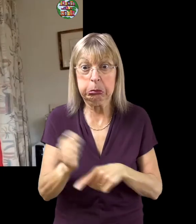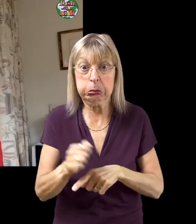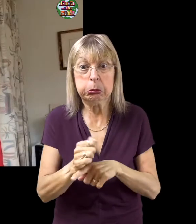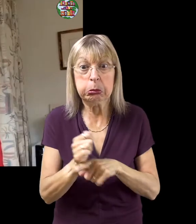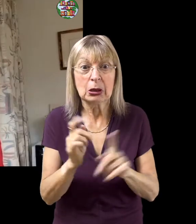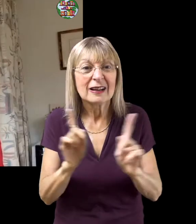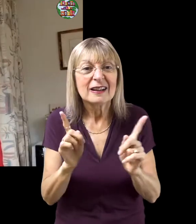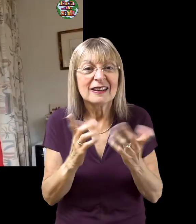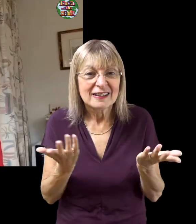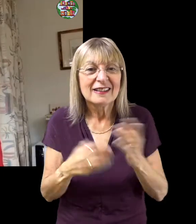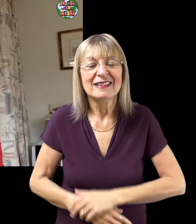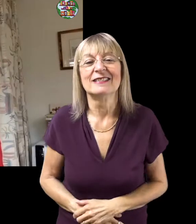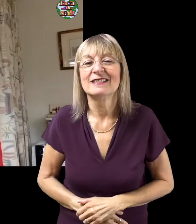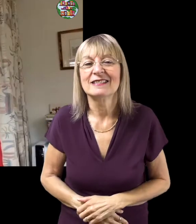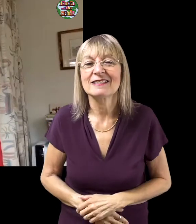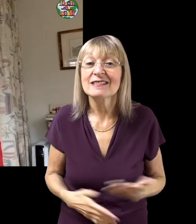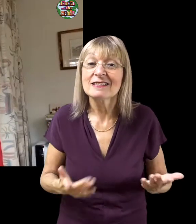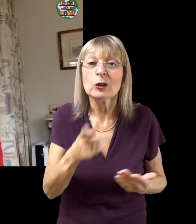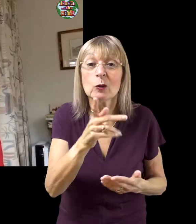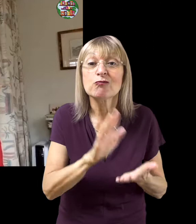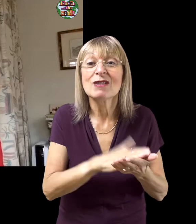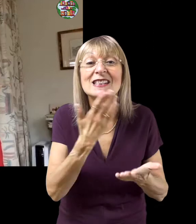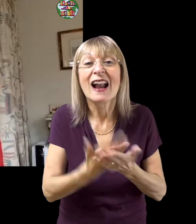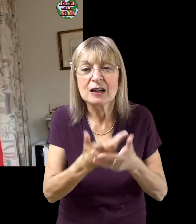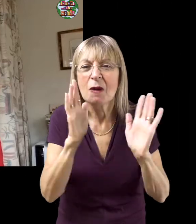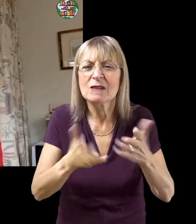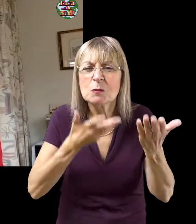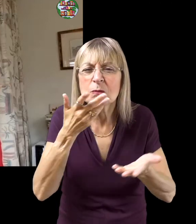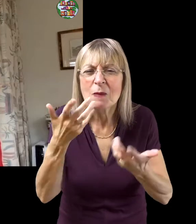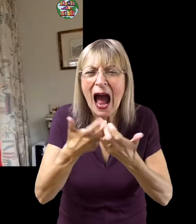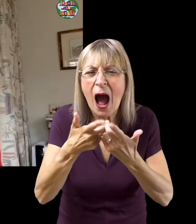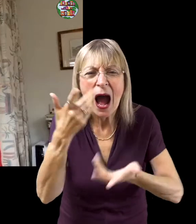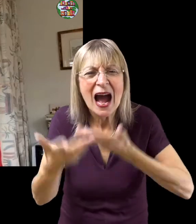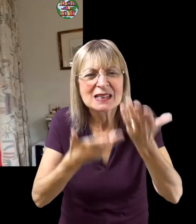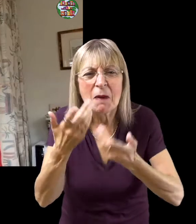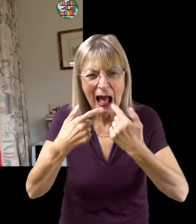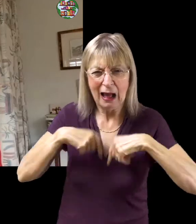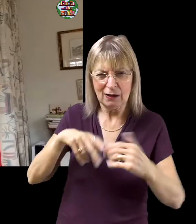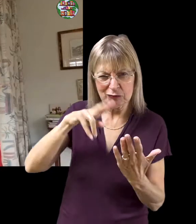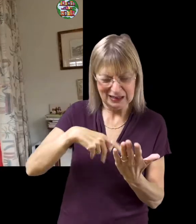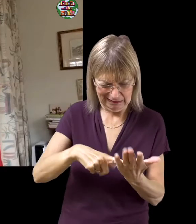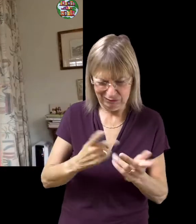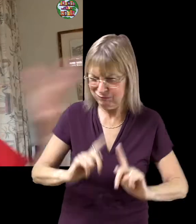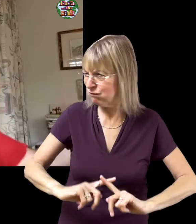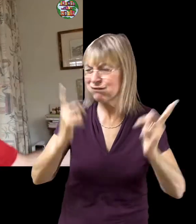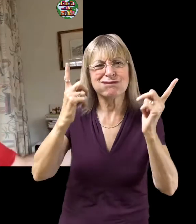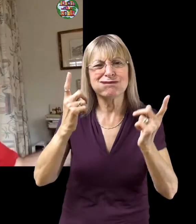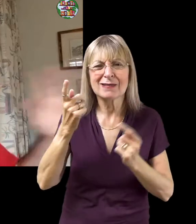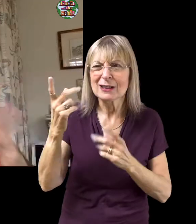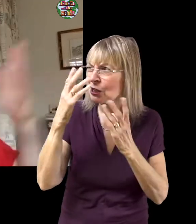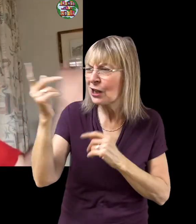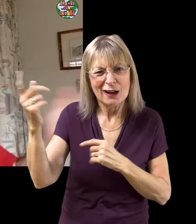no idea what these rusks mean to anyone. So when you're translating, how do you explain that to those of us who are reading the book in a completely